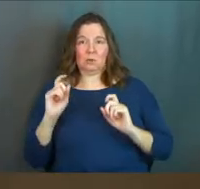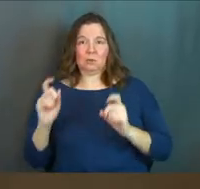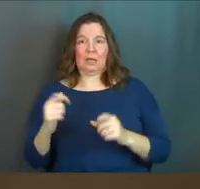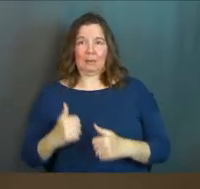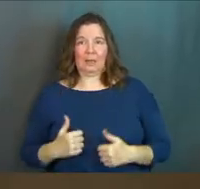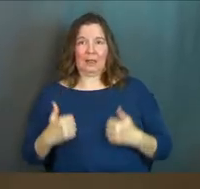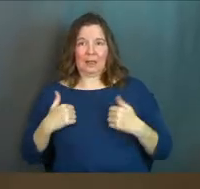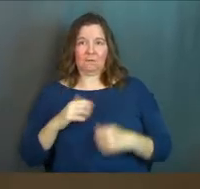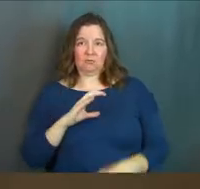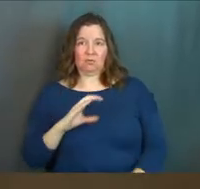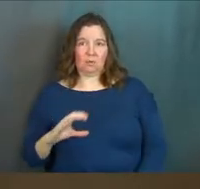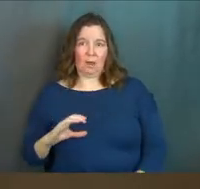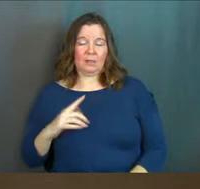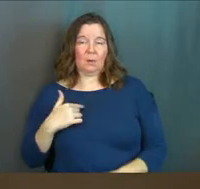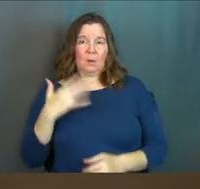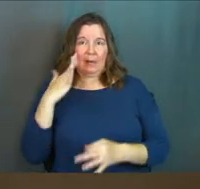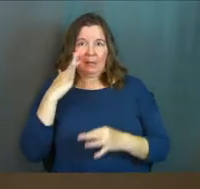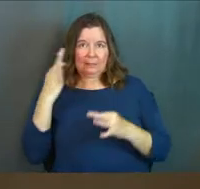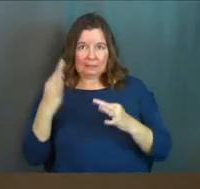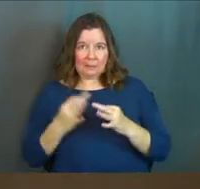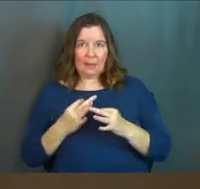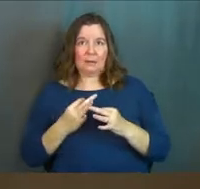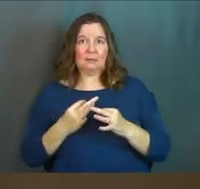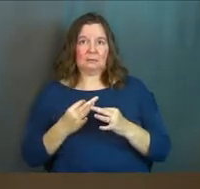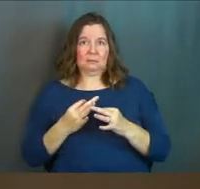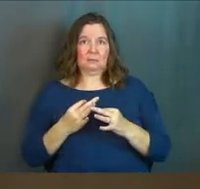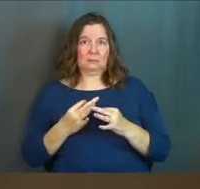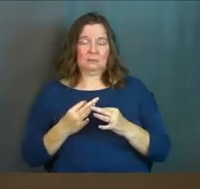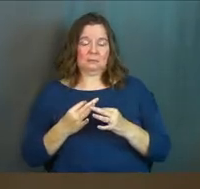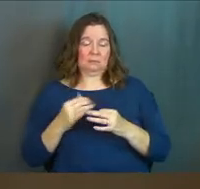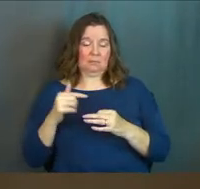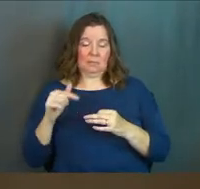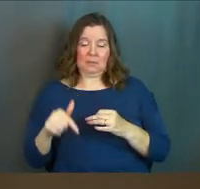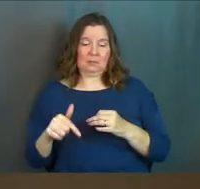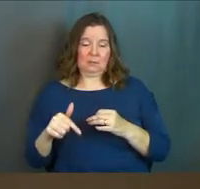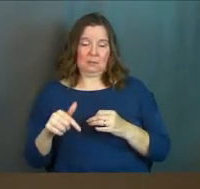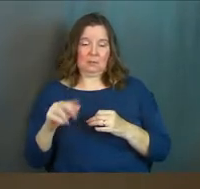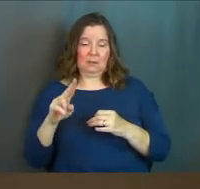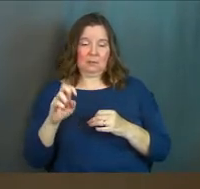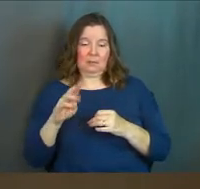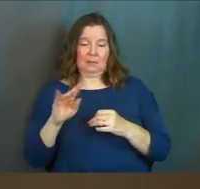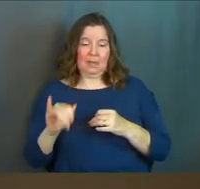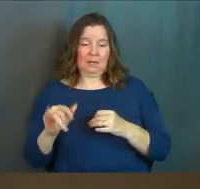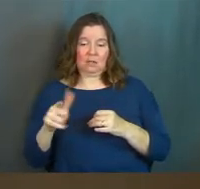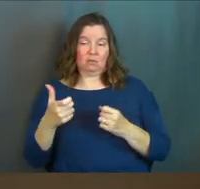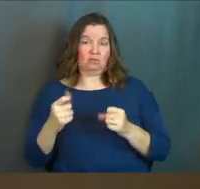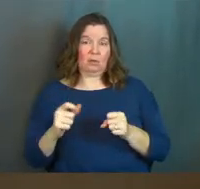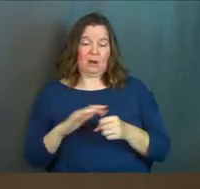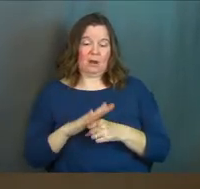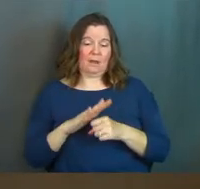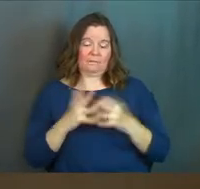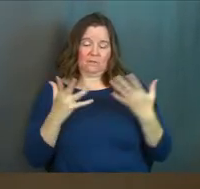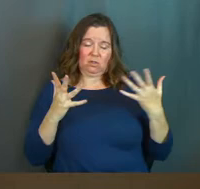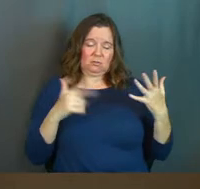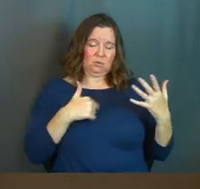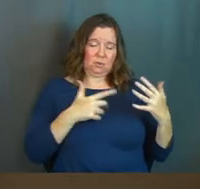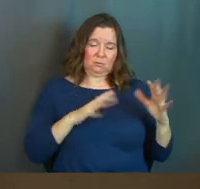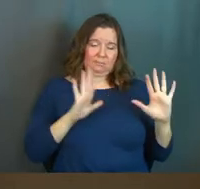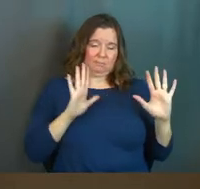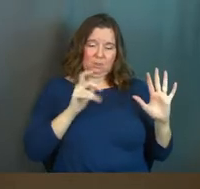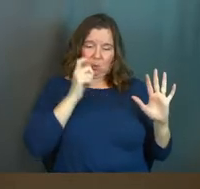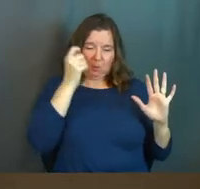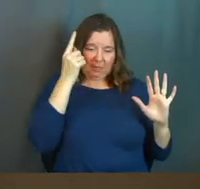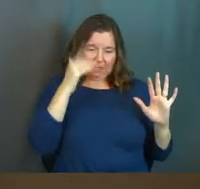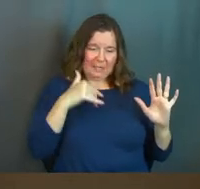life to Christ. You know, that's when I decided, like, this, Benny, didn't you try enough? You don't get it yet? You